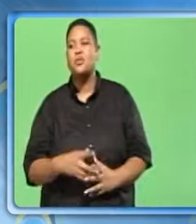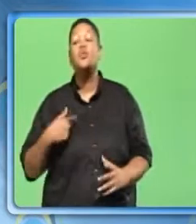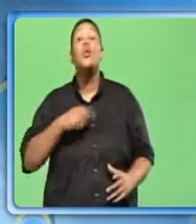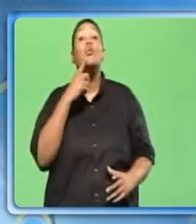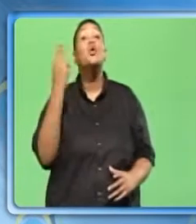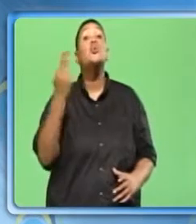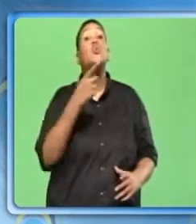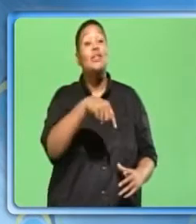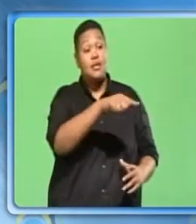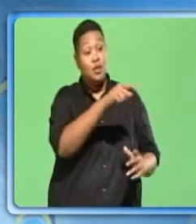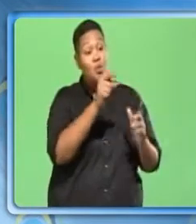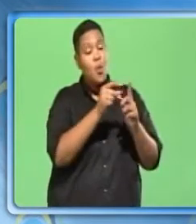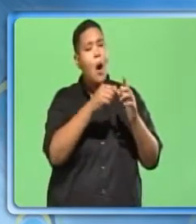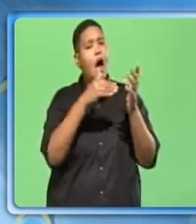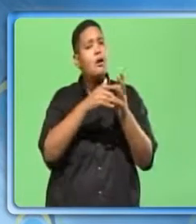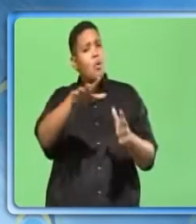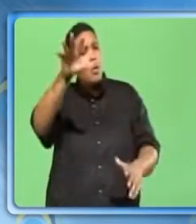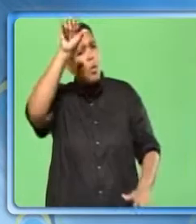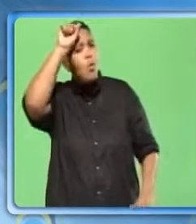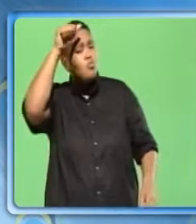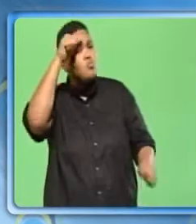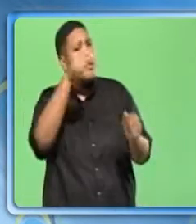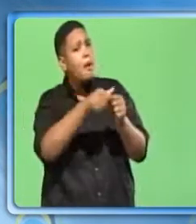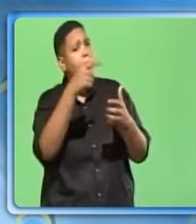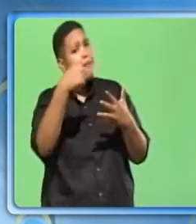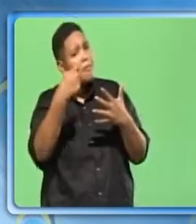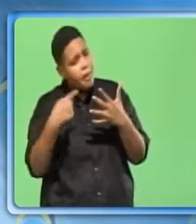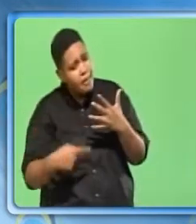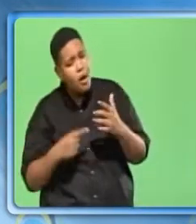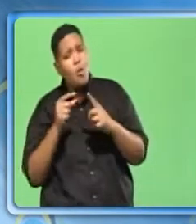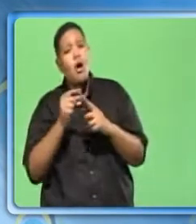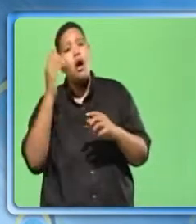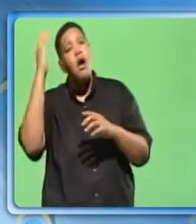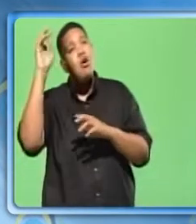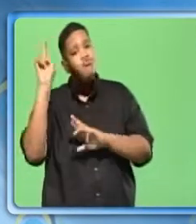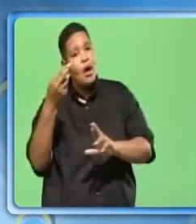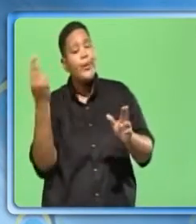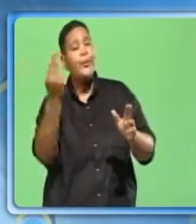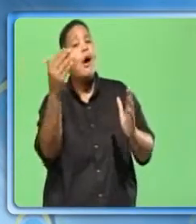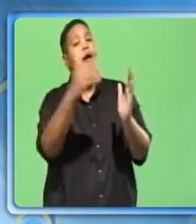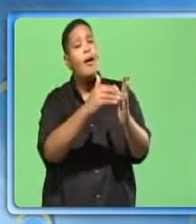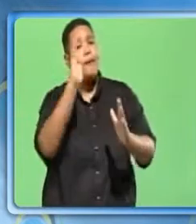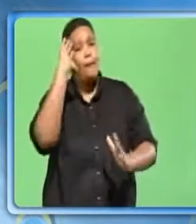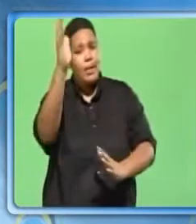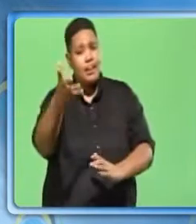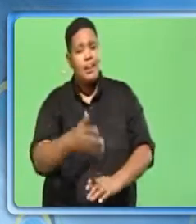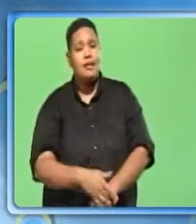these terms again, so bear them in mind and be ready to use them again.